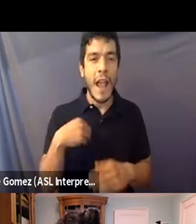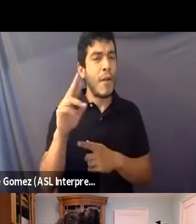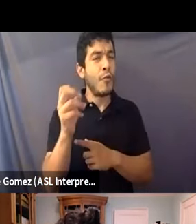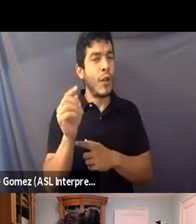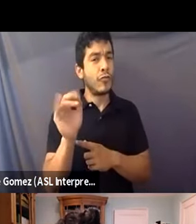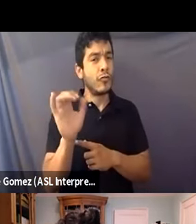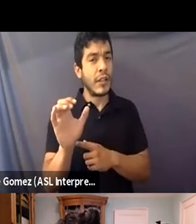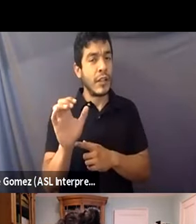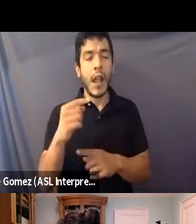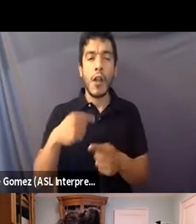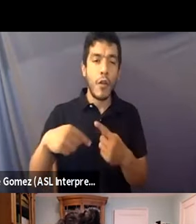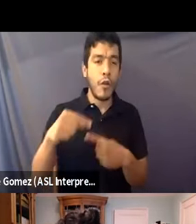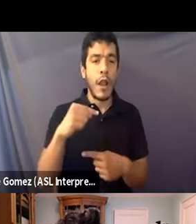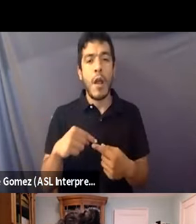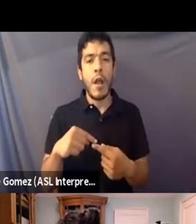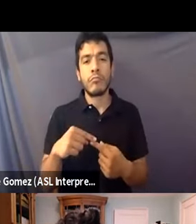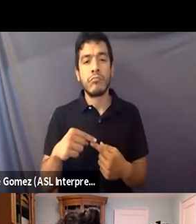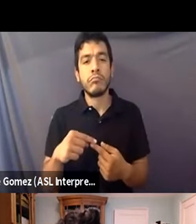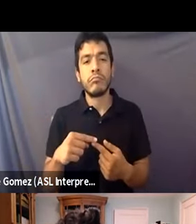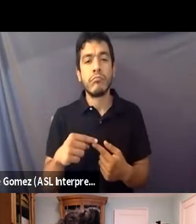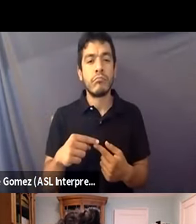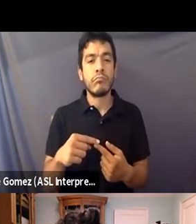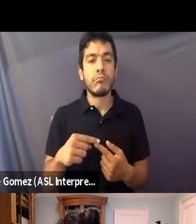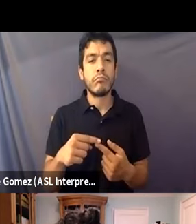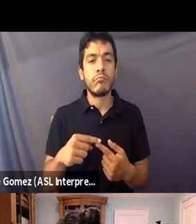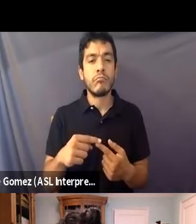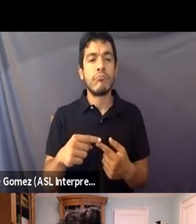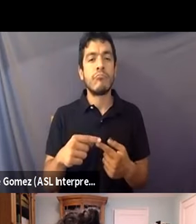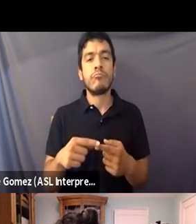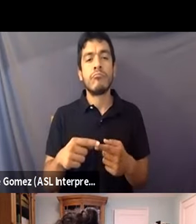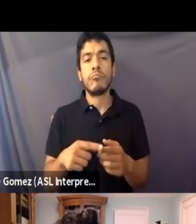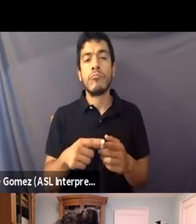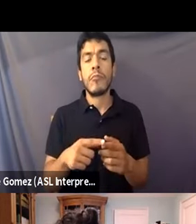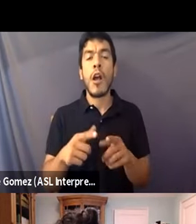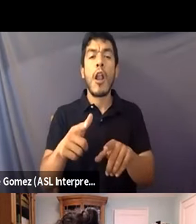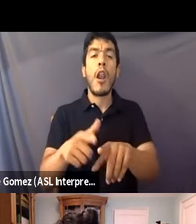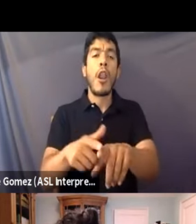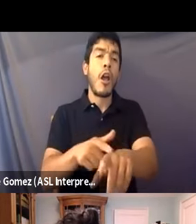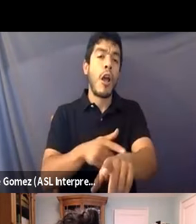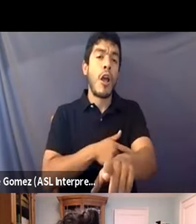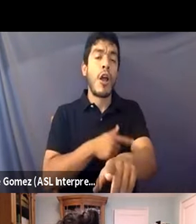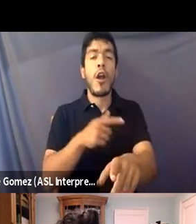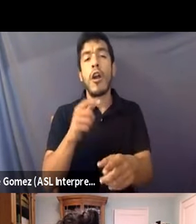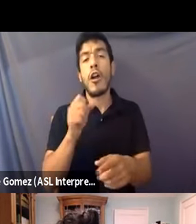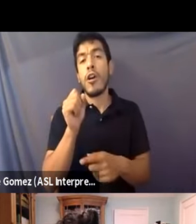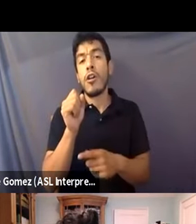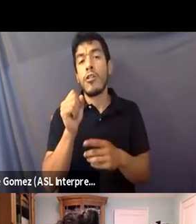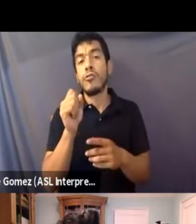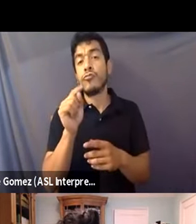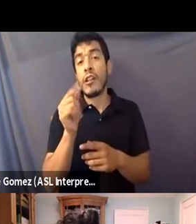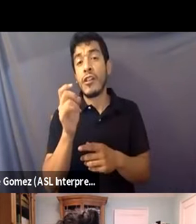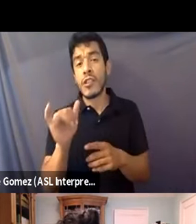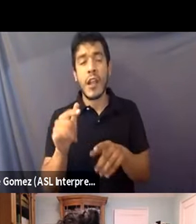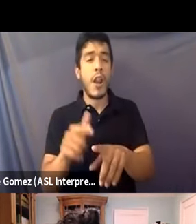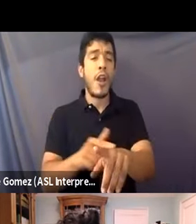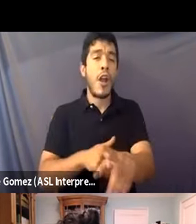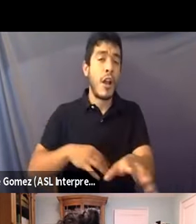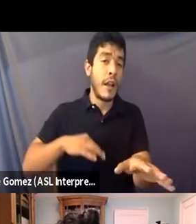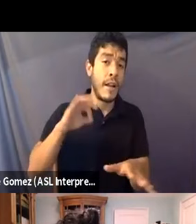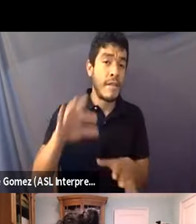around, you know, long-term strategy, long-term investment, long-term community